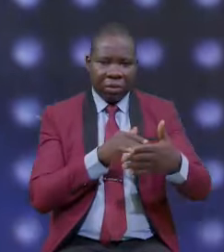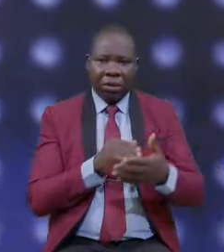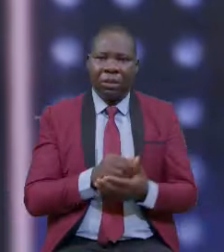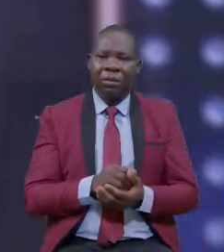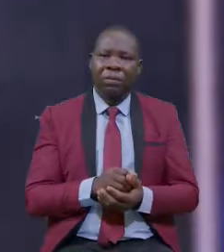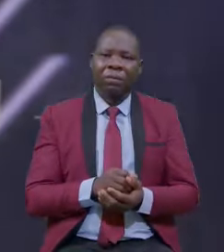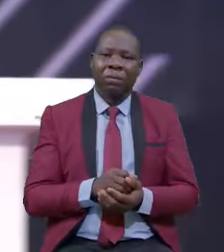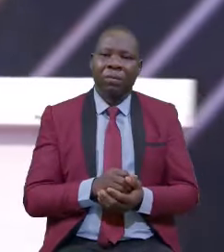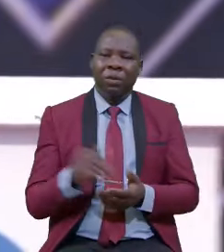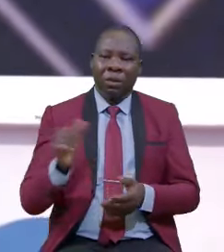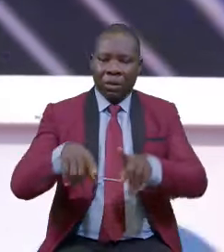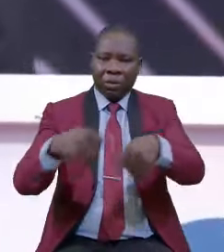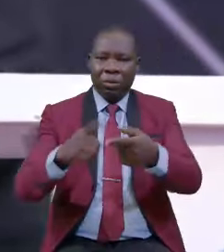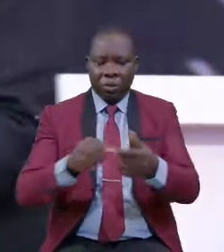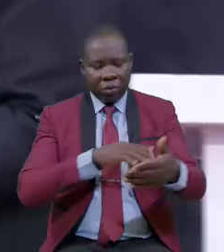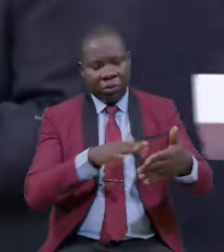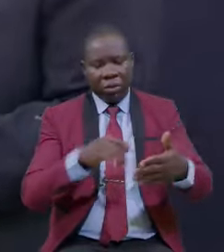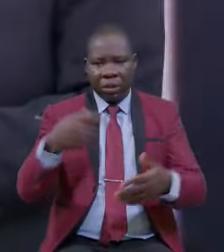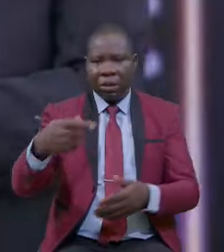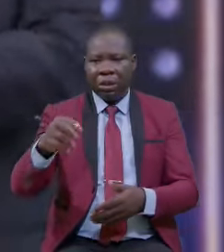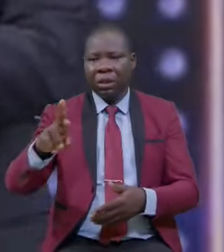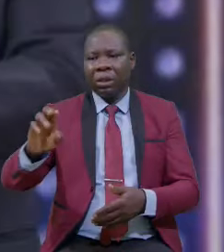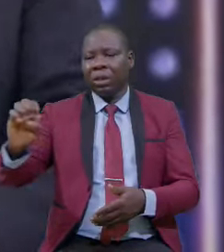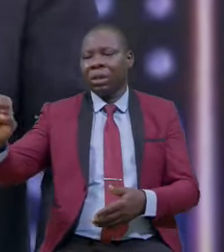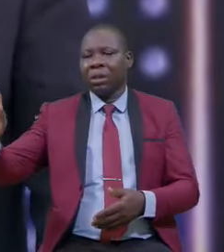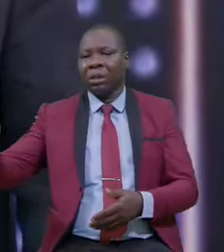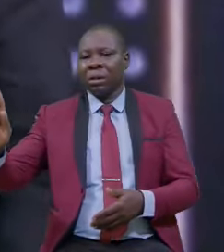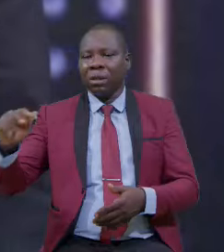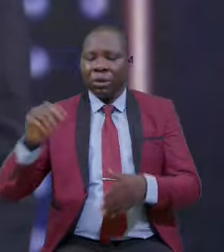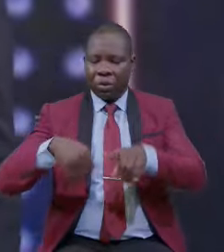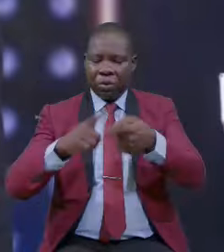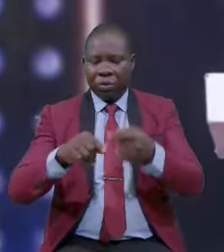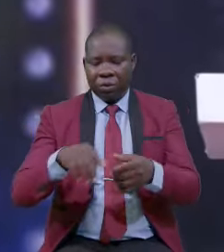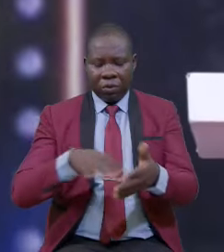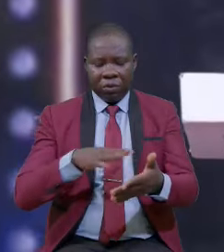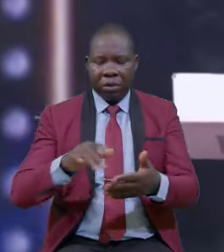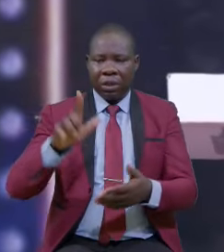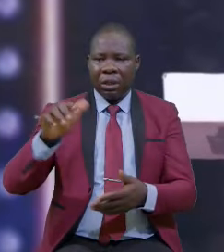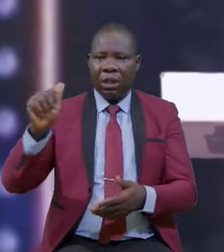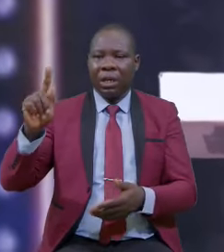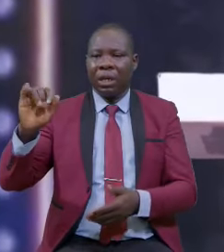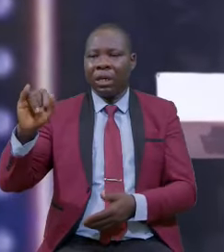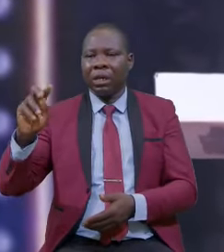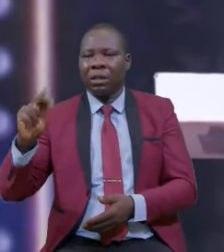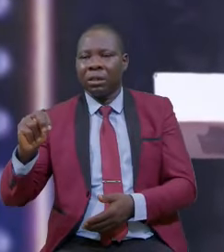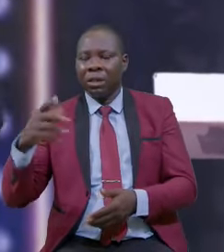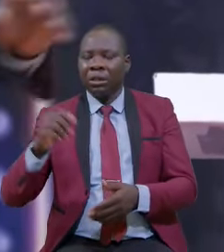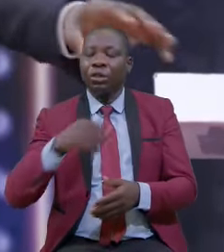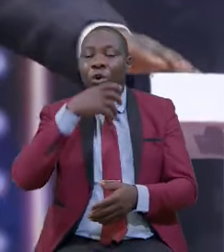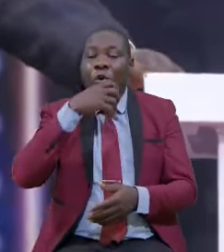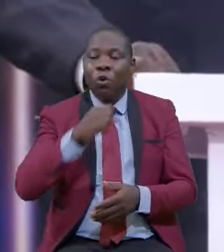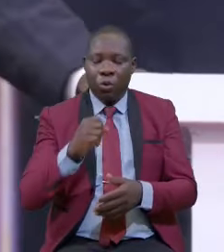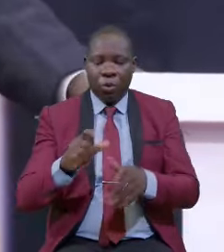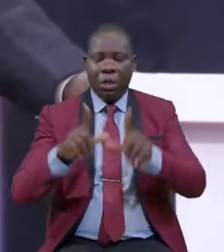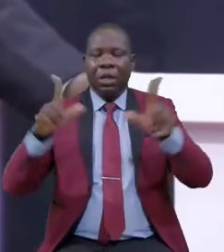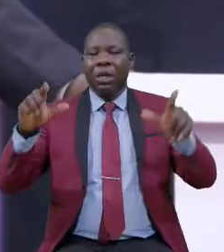study Greek, they go to study Latin, they go to study the ancient languages. What do you need that for?